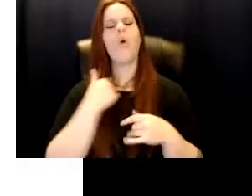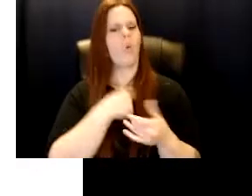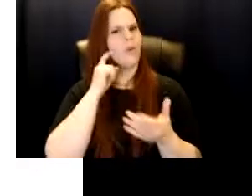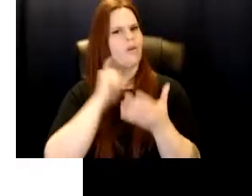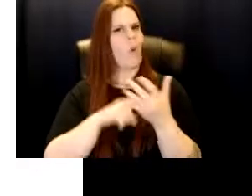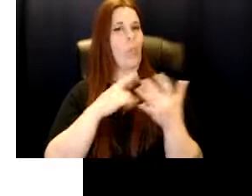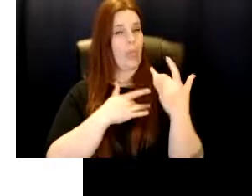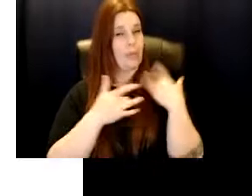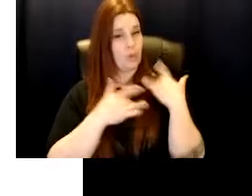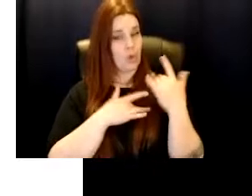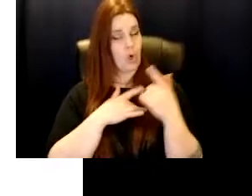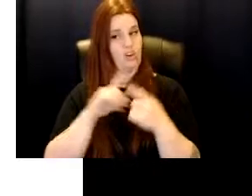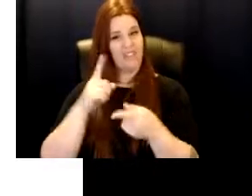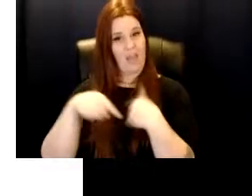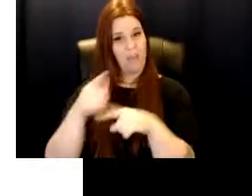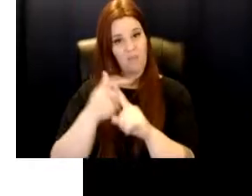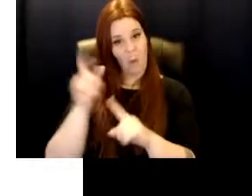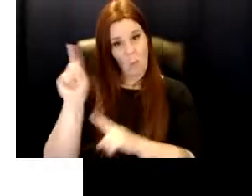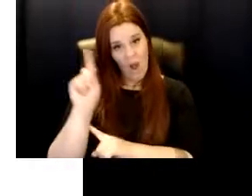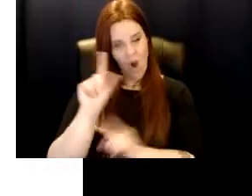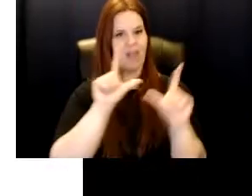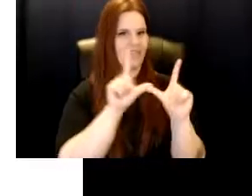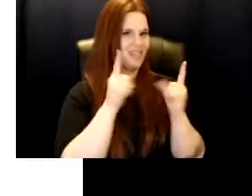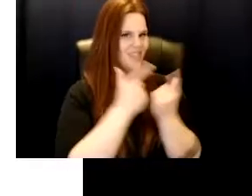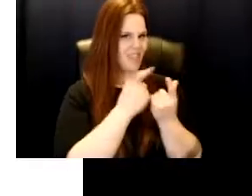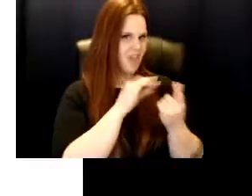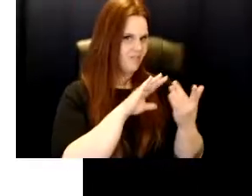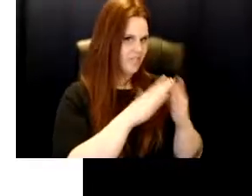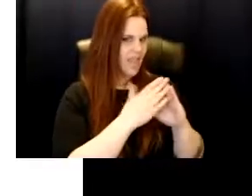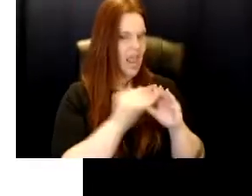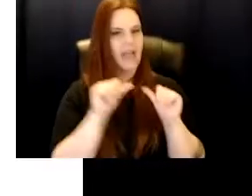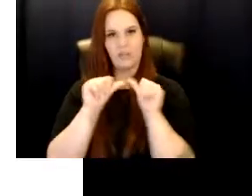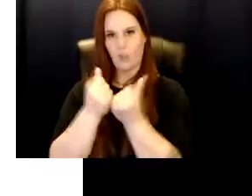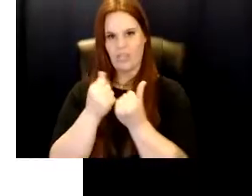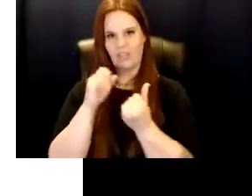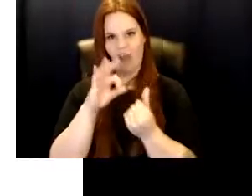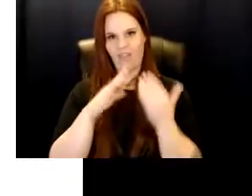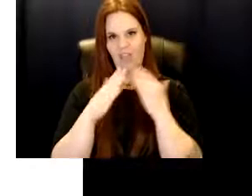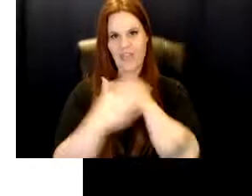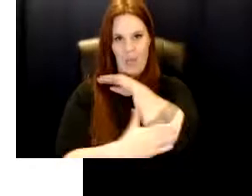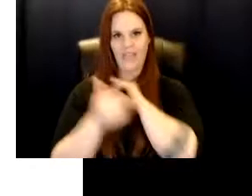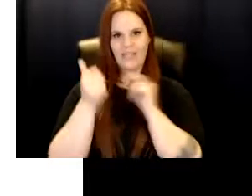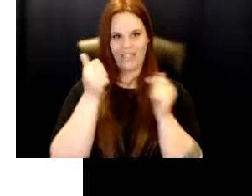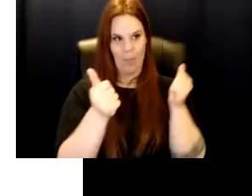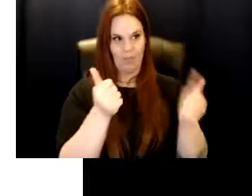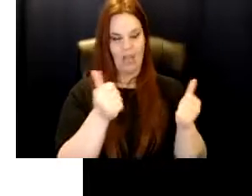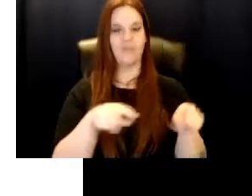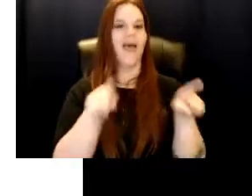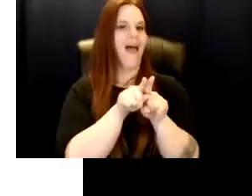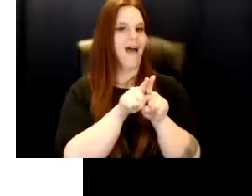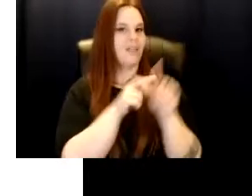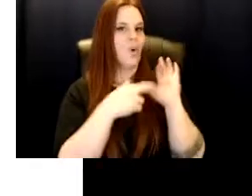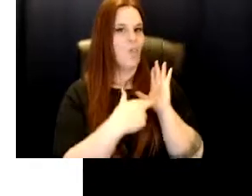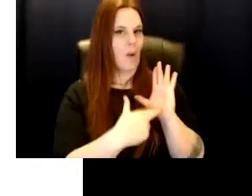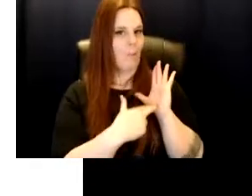coming from the League of Cities and the Associations of Counties themselves as representatives